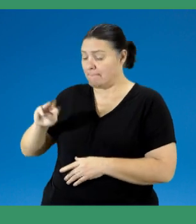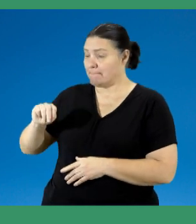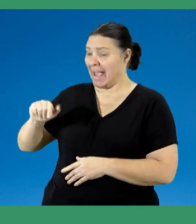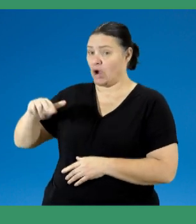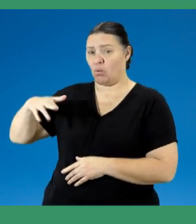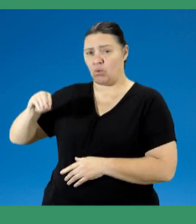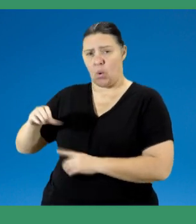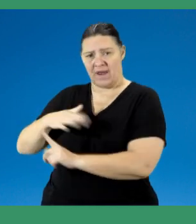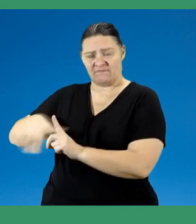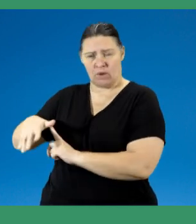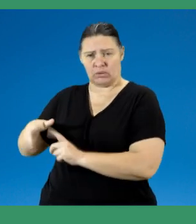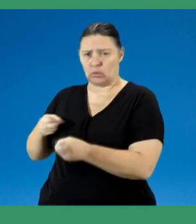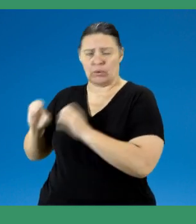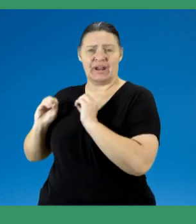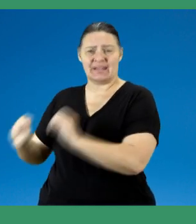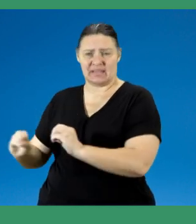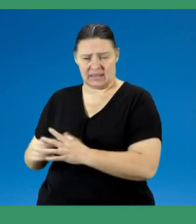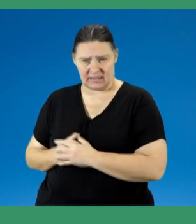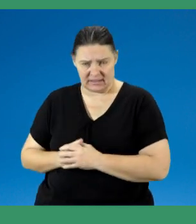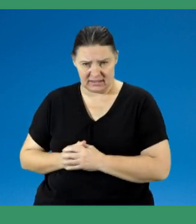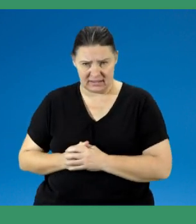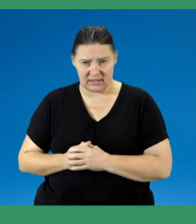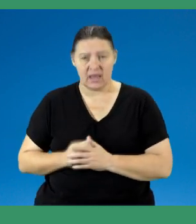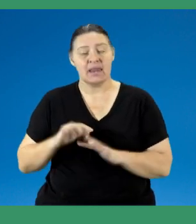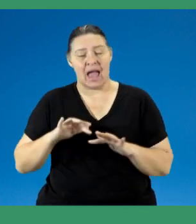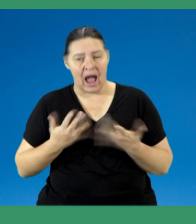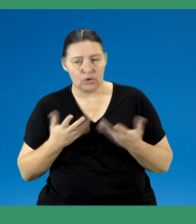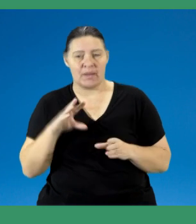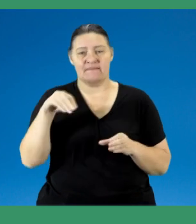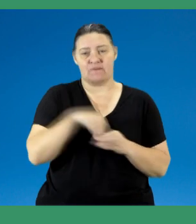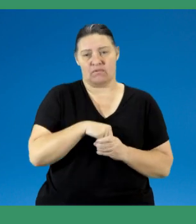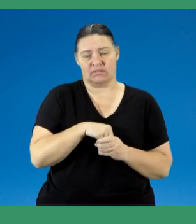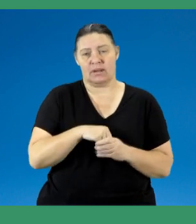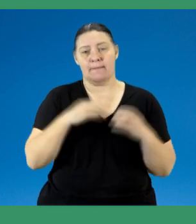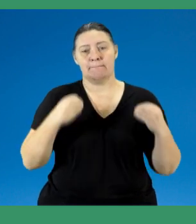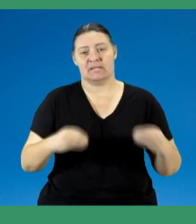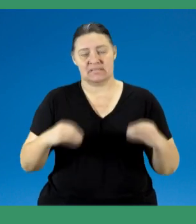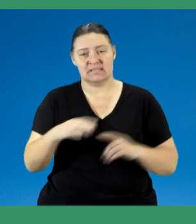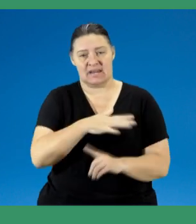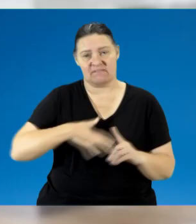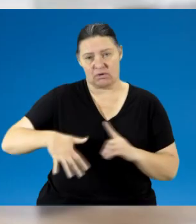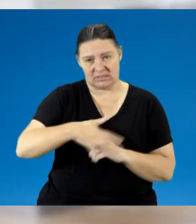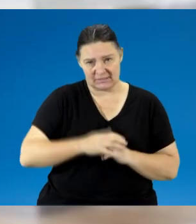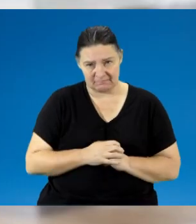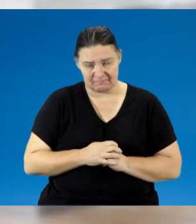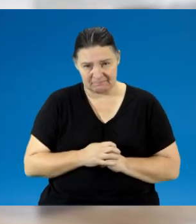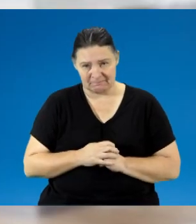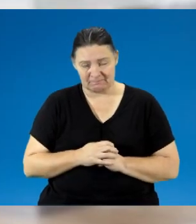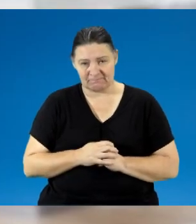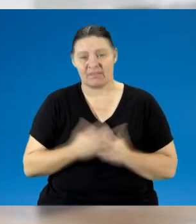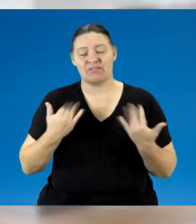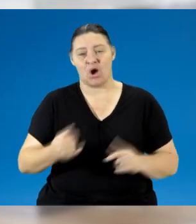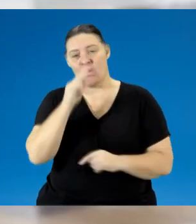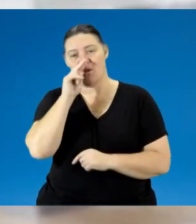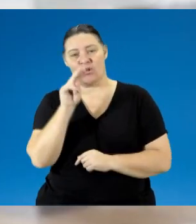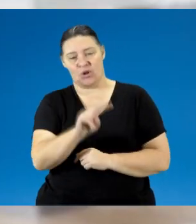control on the macro environment, and ways in which to be involved in the business environment. With that being said,